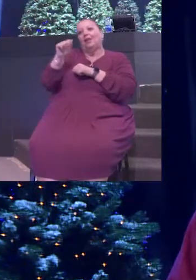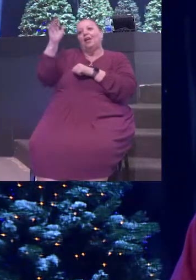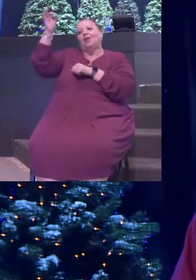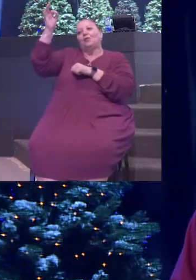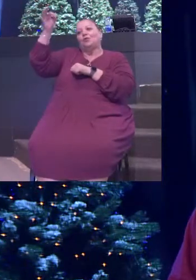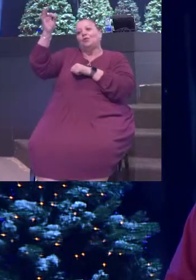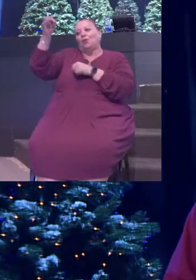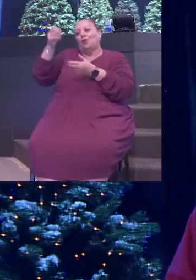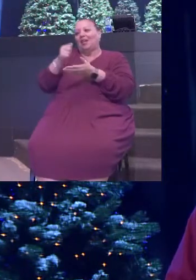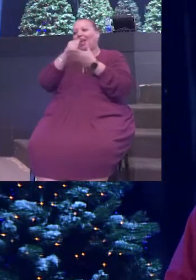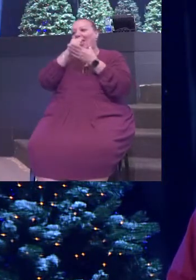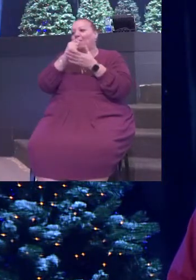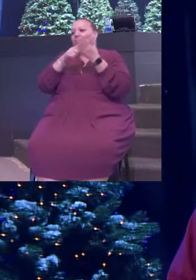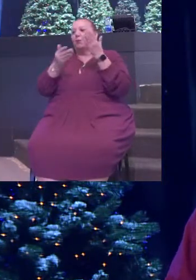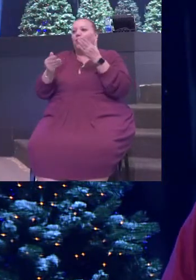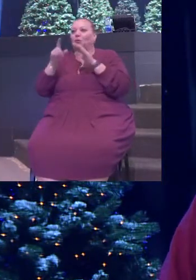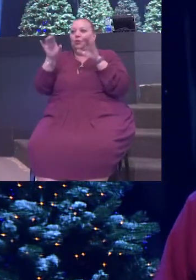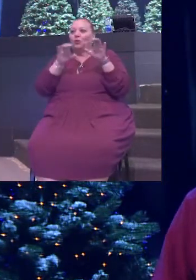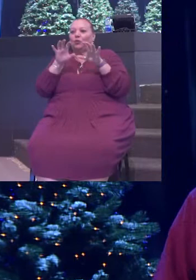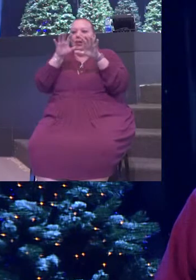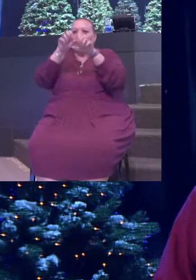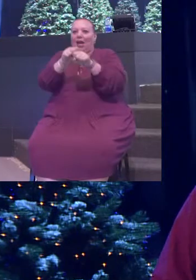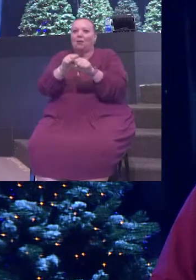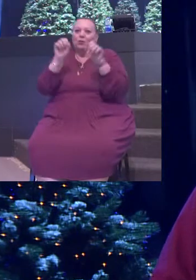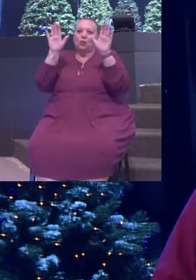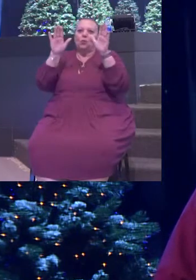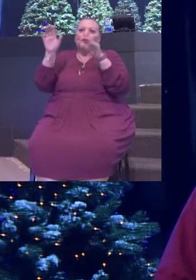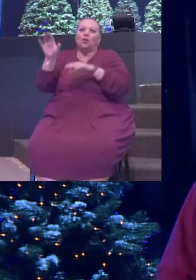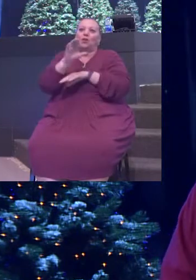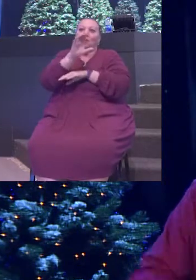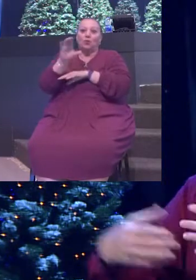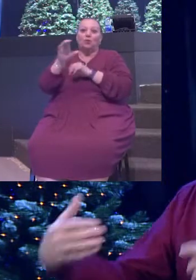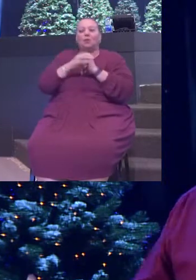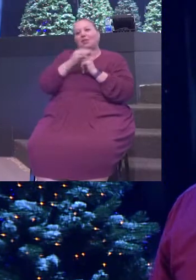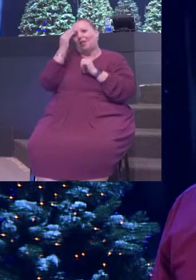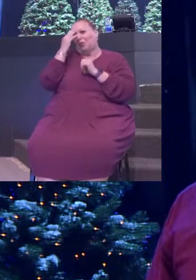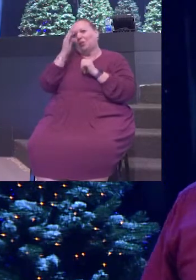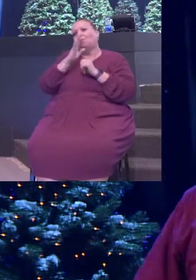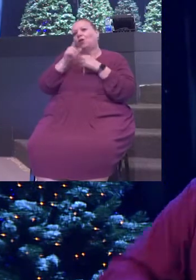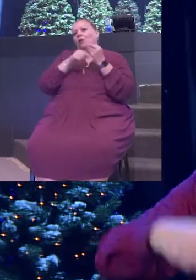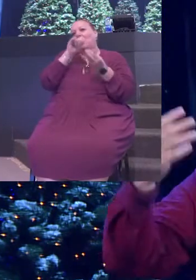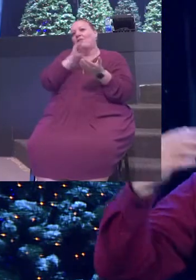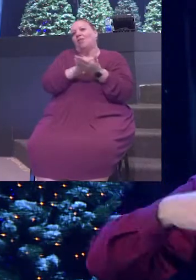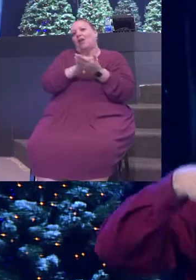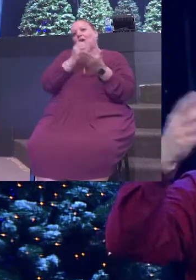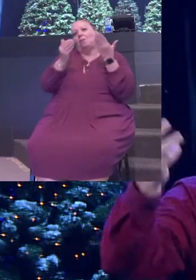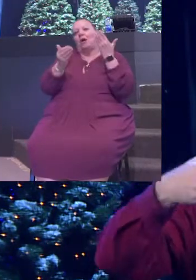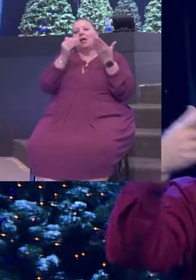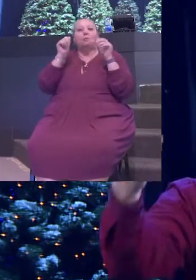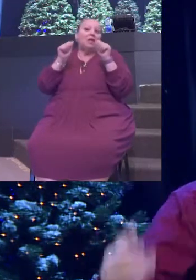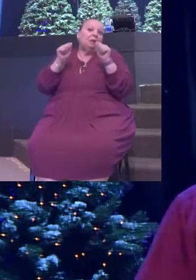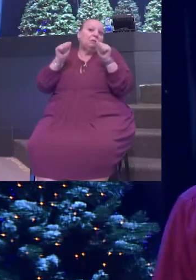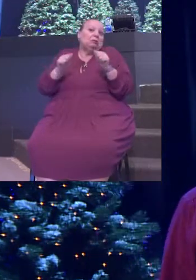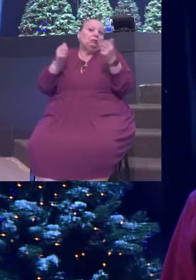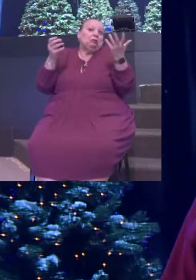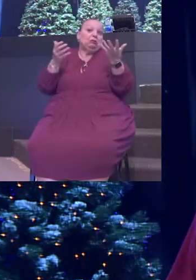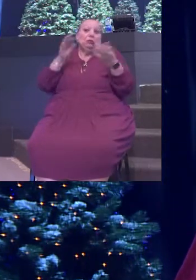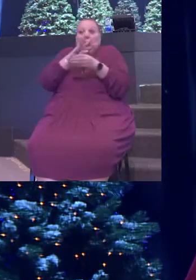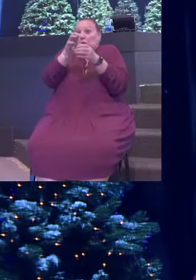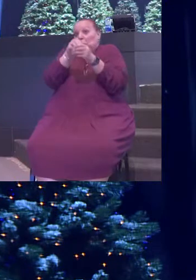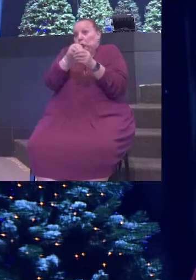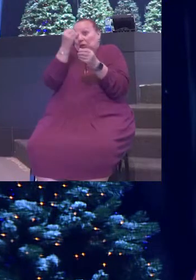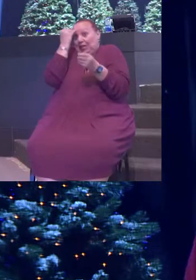help. What are some things you do to recapture the wonder of Christmas? I knew I was going to talk about this, and I thought I might be able to, you know, include